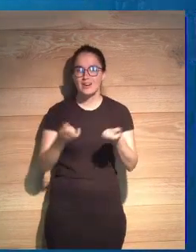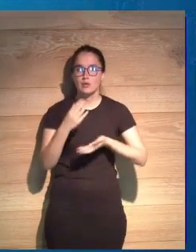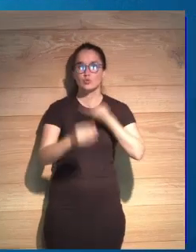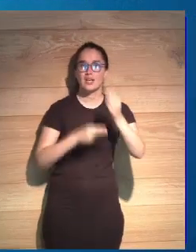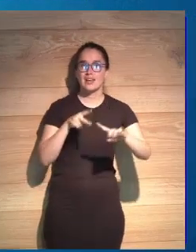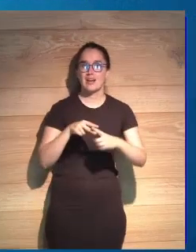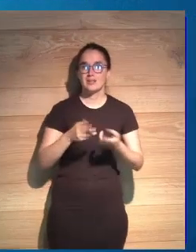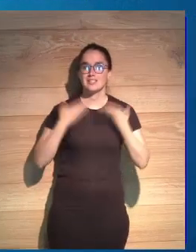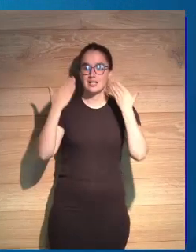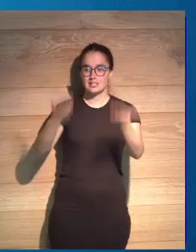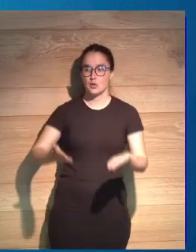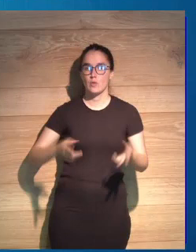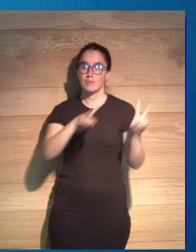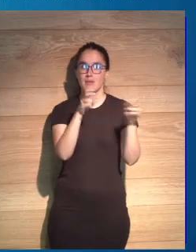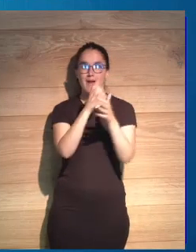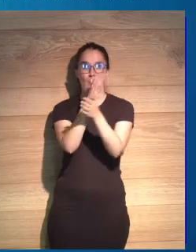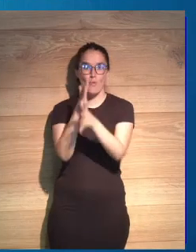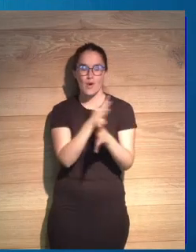but they really like to have